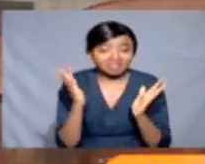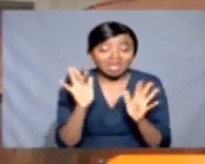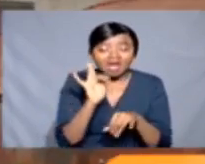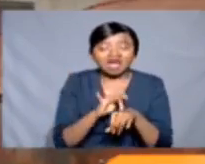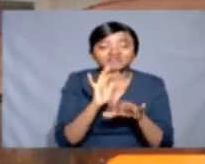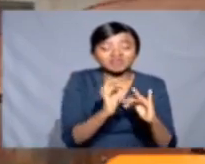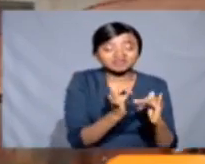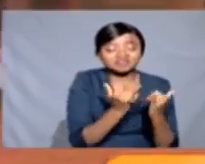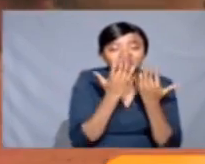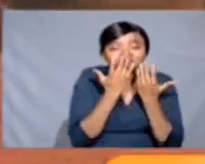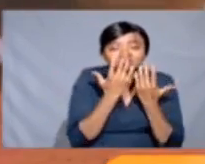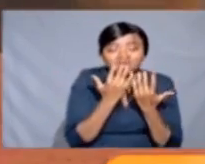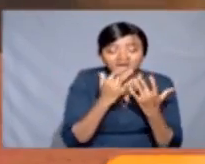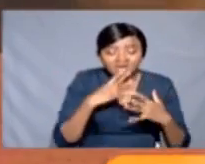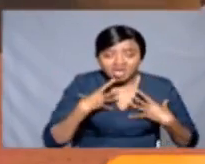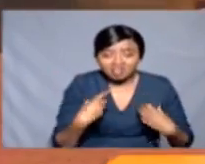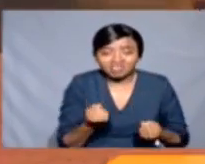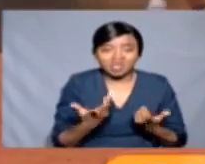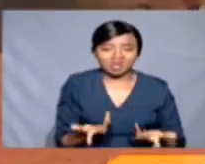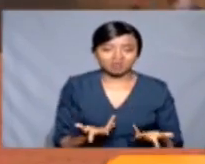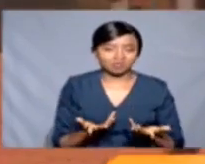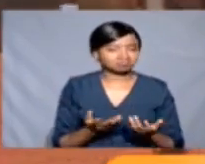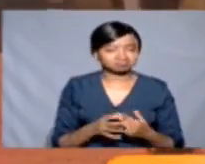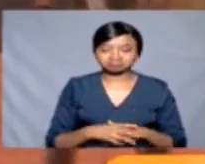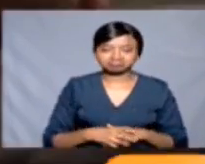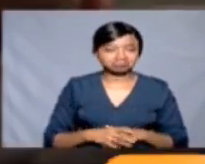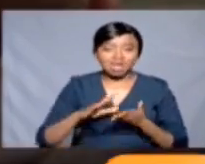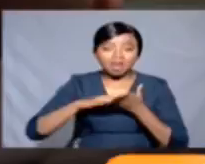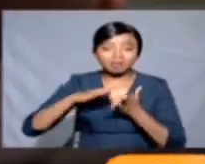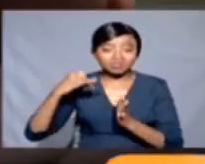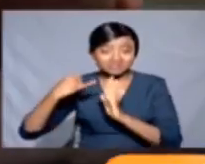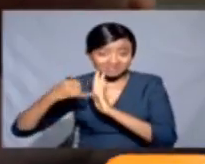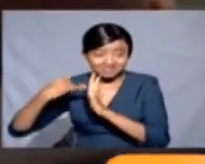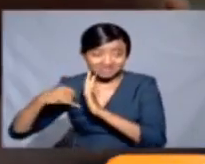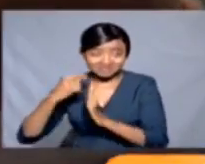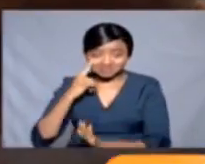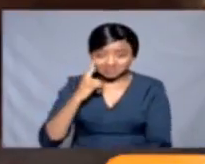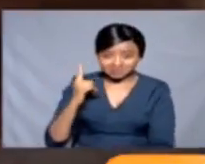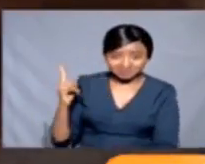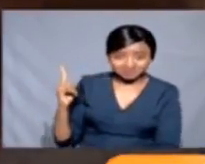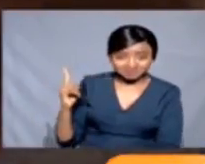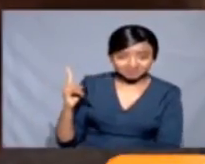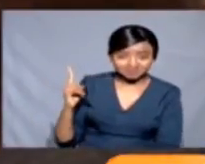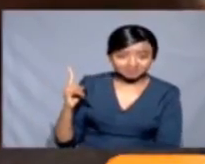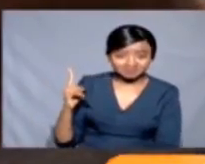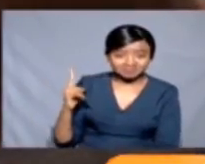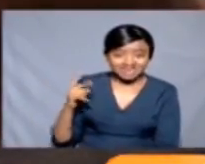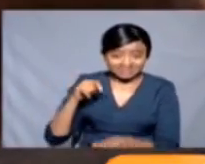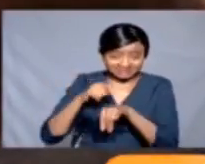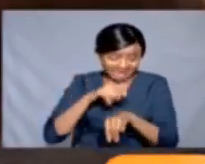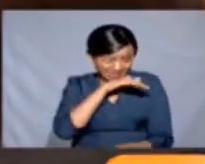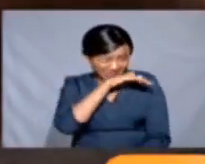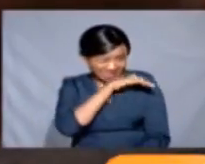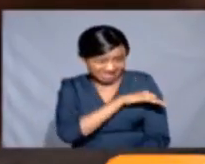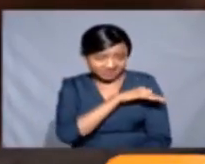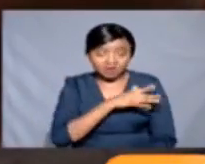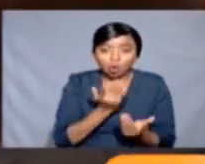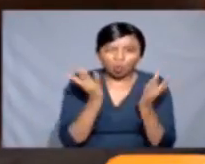those who live close by and the ecosystem. Most of them doing so in the evenings and at